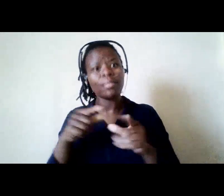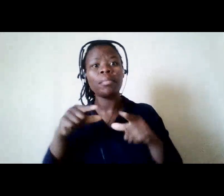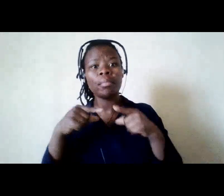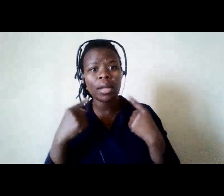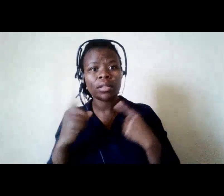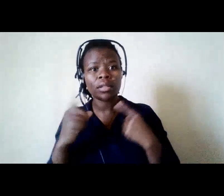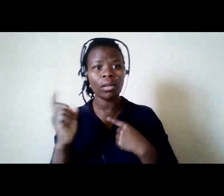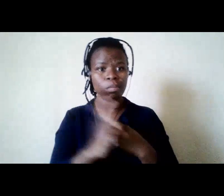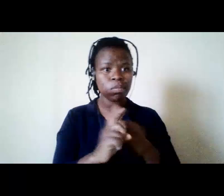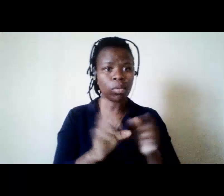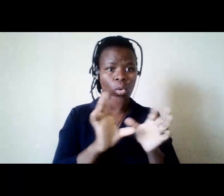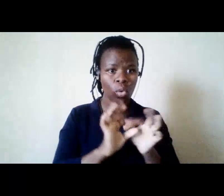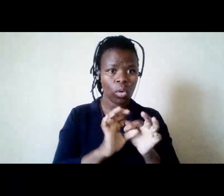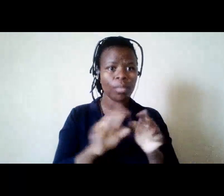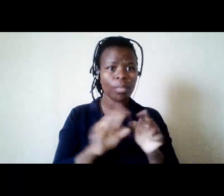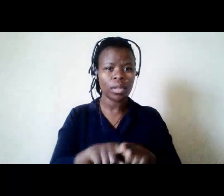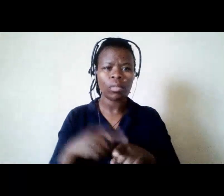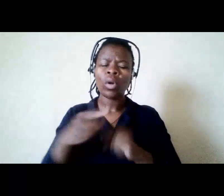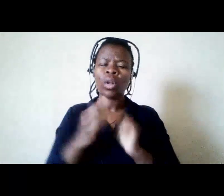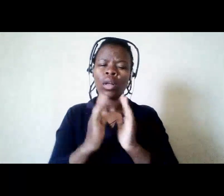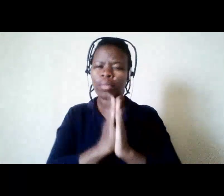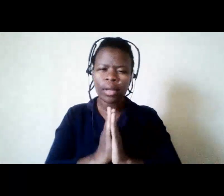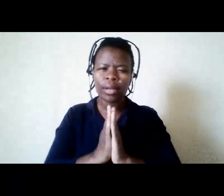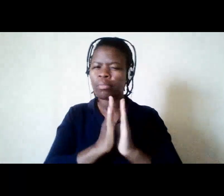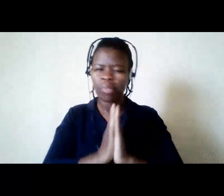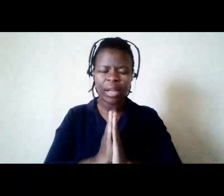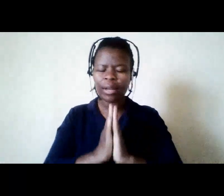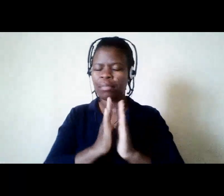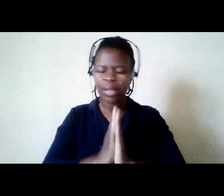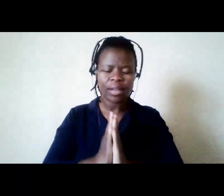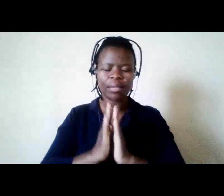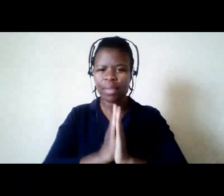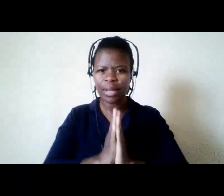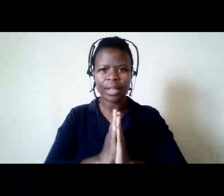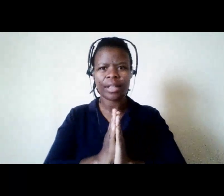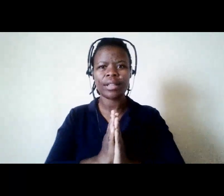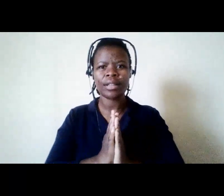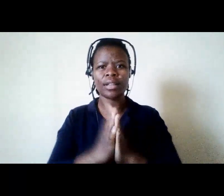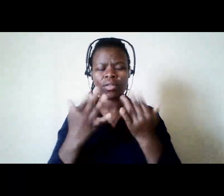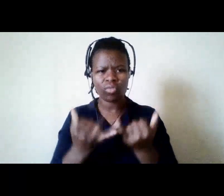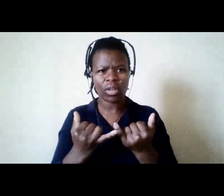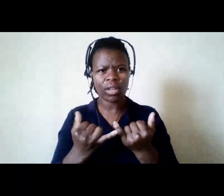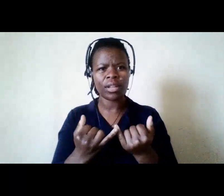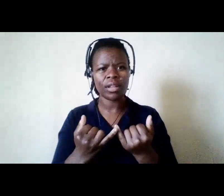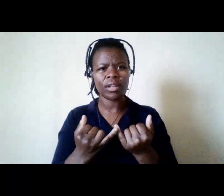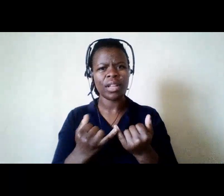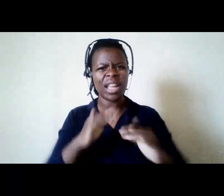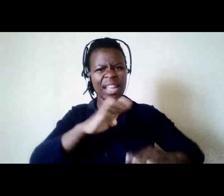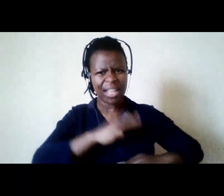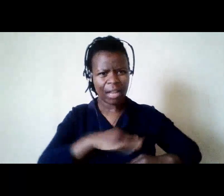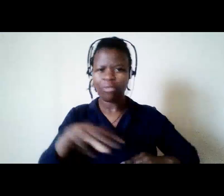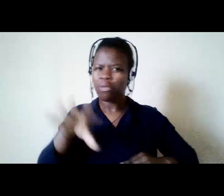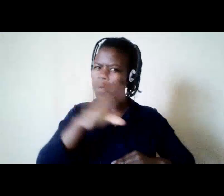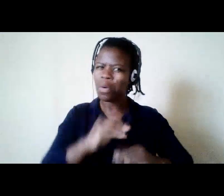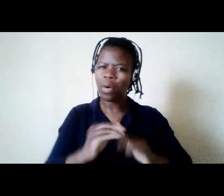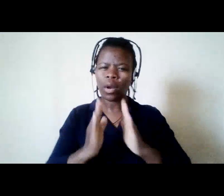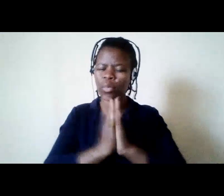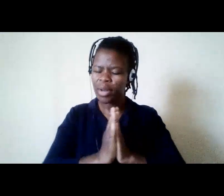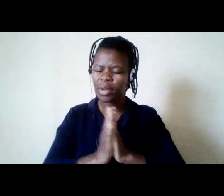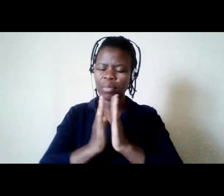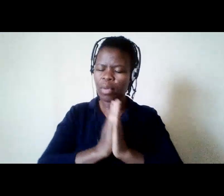they kept on praying and they kept on praying. And she said, that's enough now. With all the praying, what I want for my child